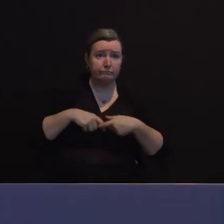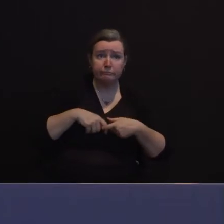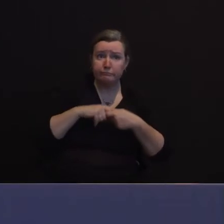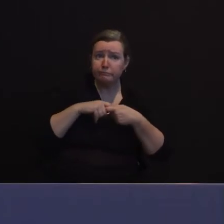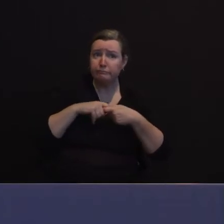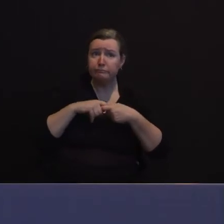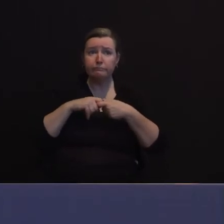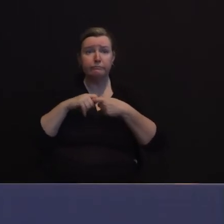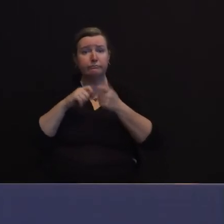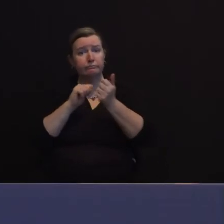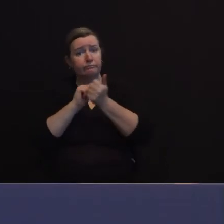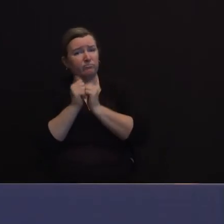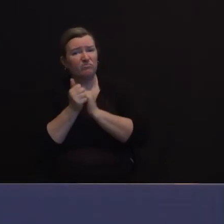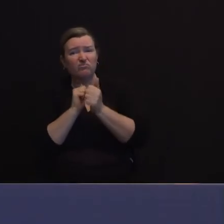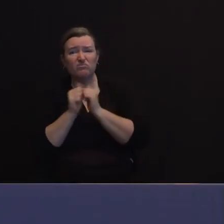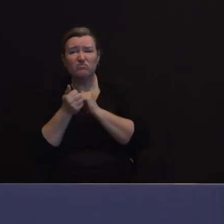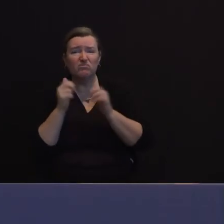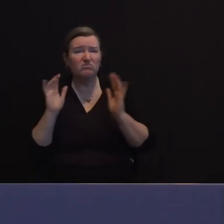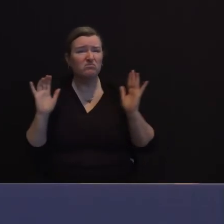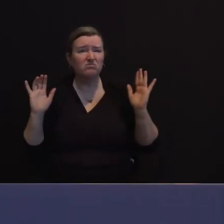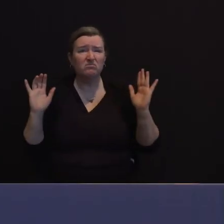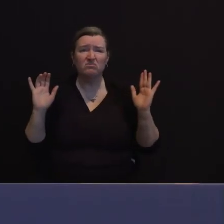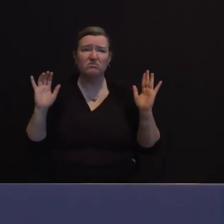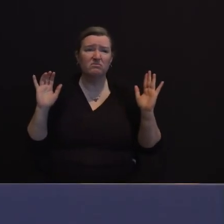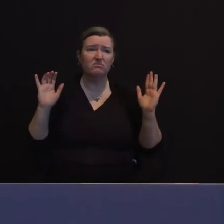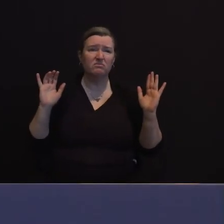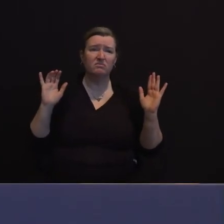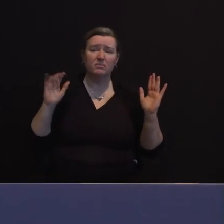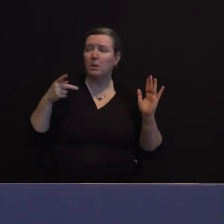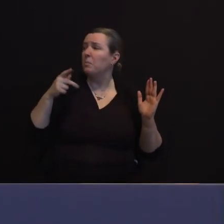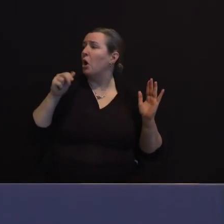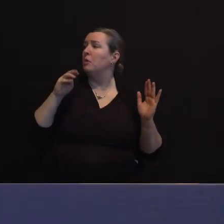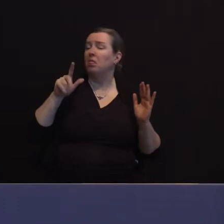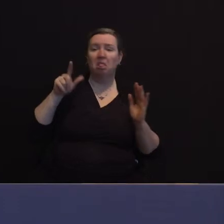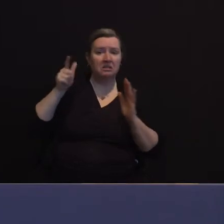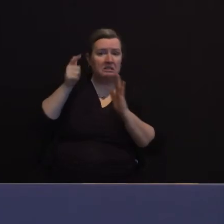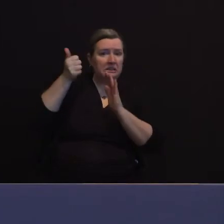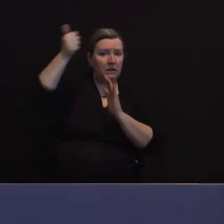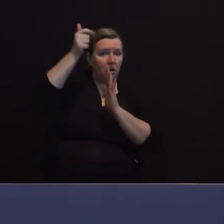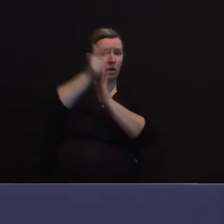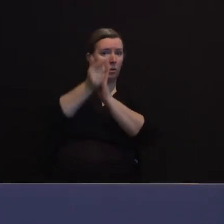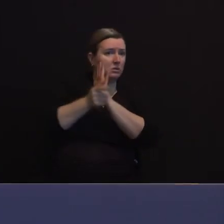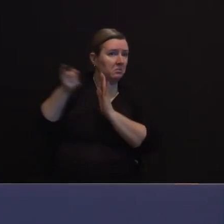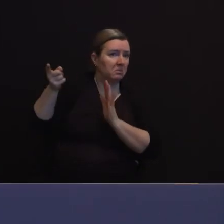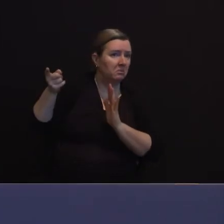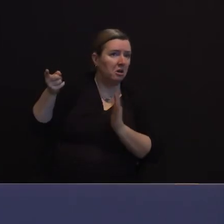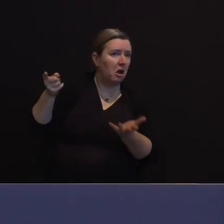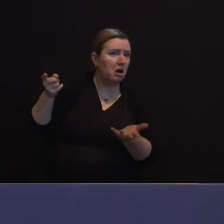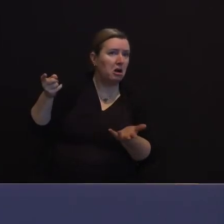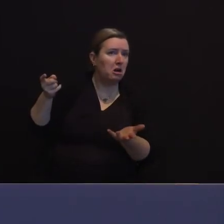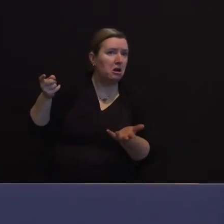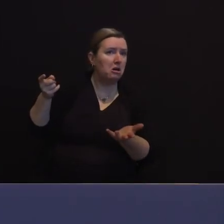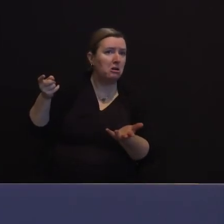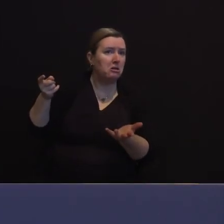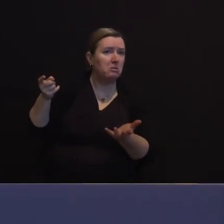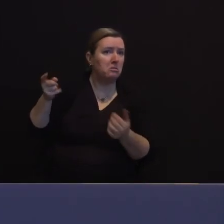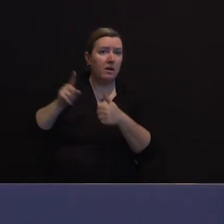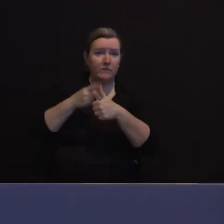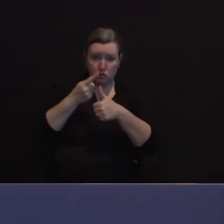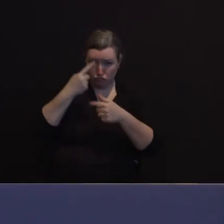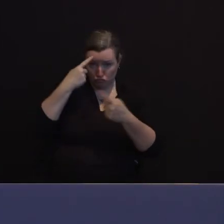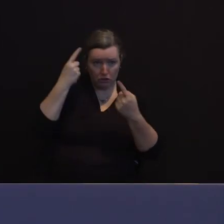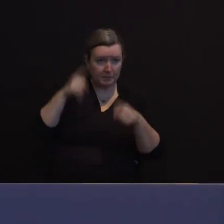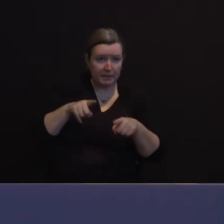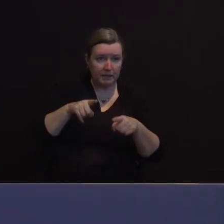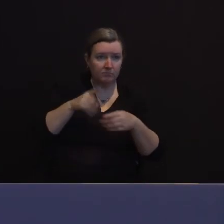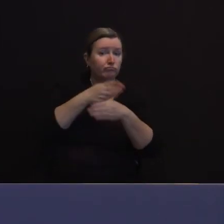regional ban on interstate youth hockey expires as of January 31st, so we'll have to work with our neighboring states and see if that's something that will